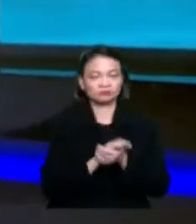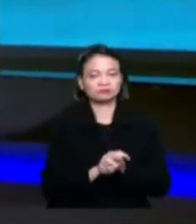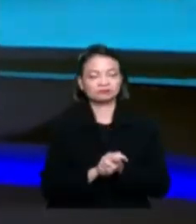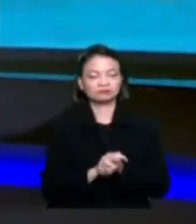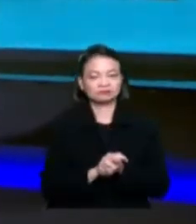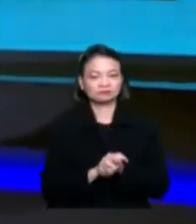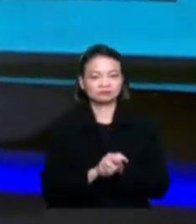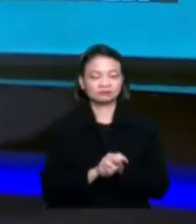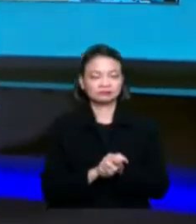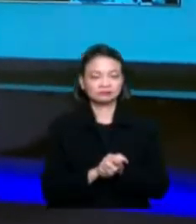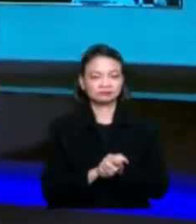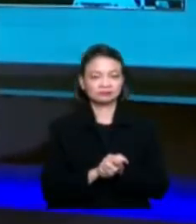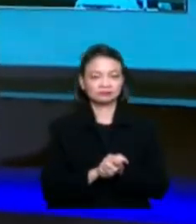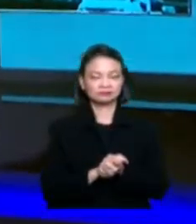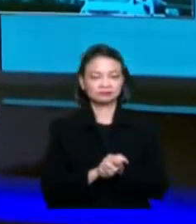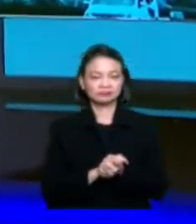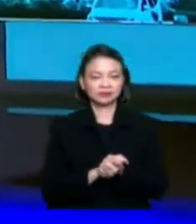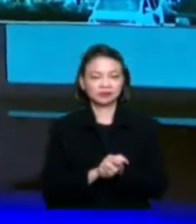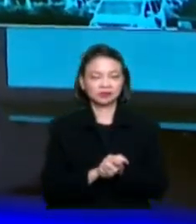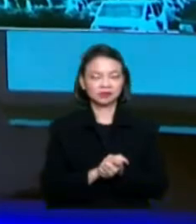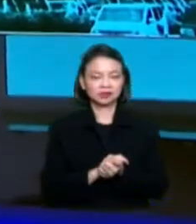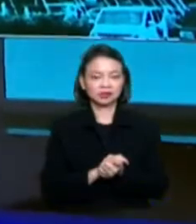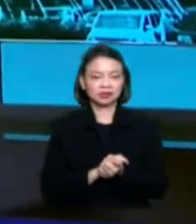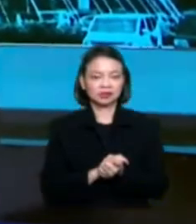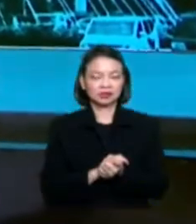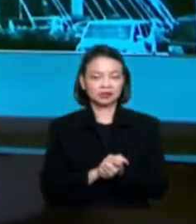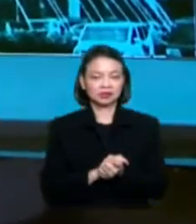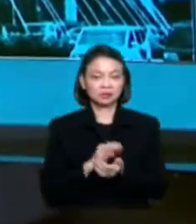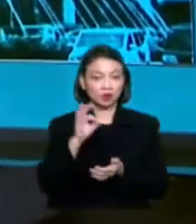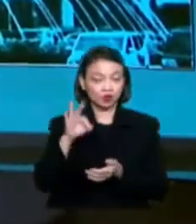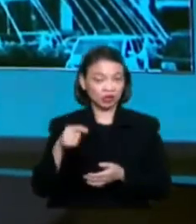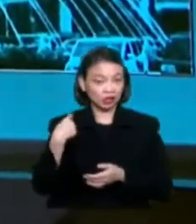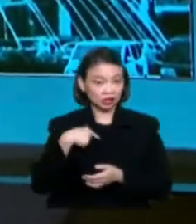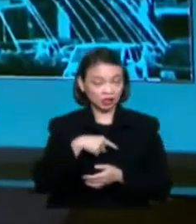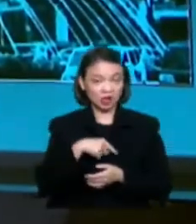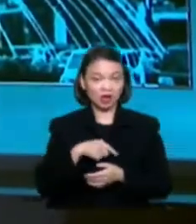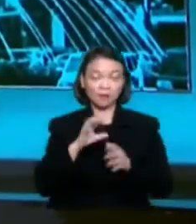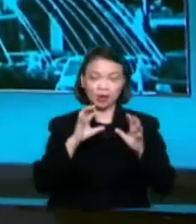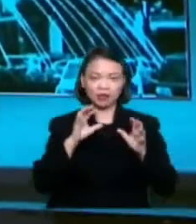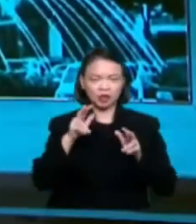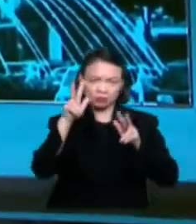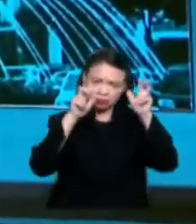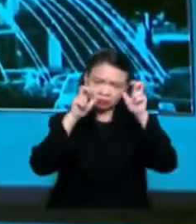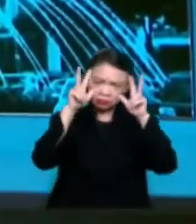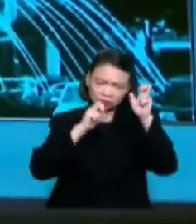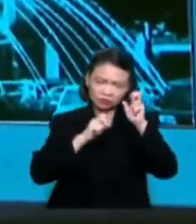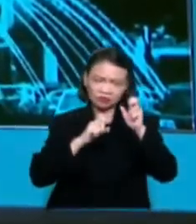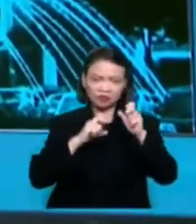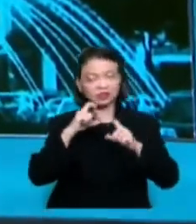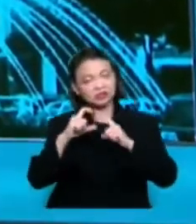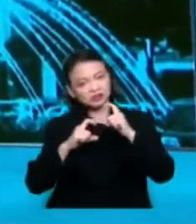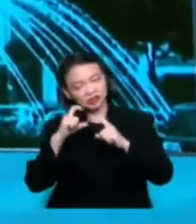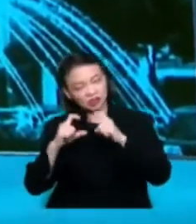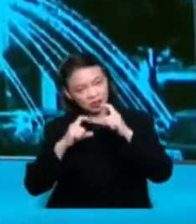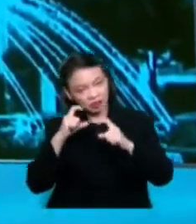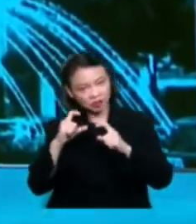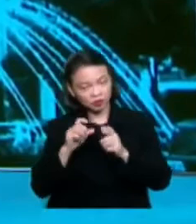and more news about bullying, substance abuse, and obesity among school-aged children.